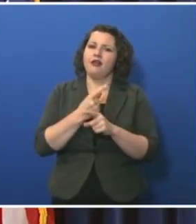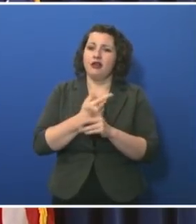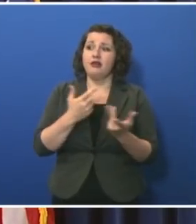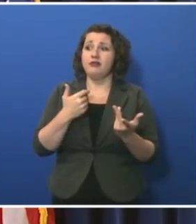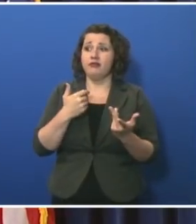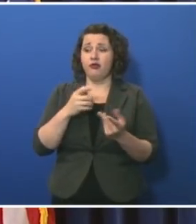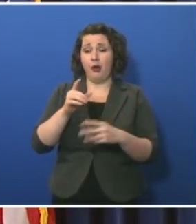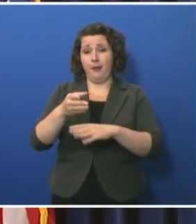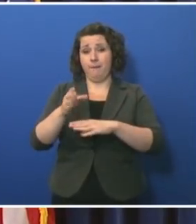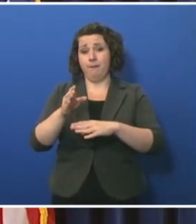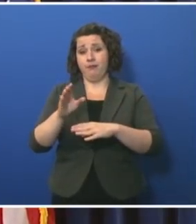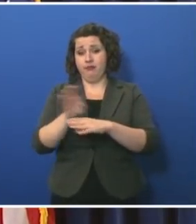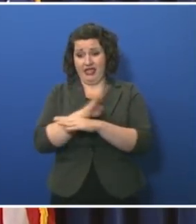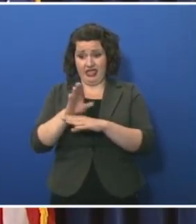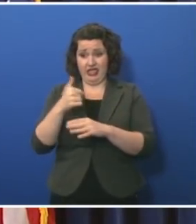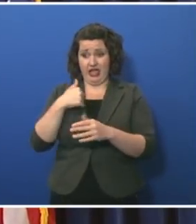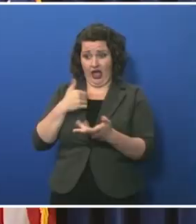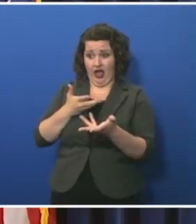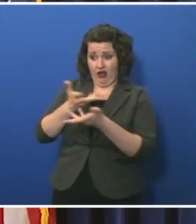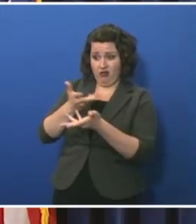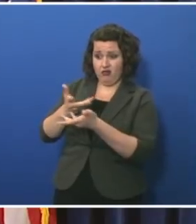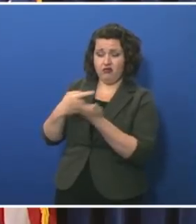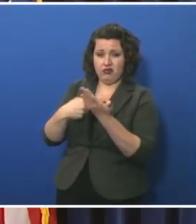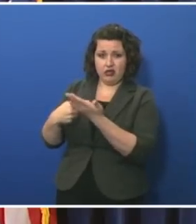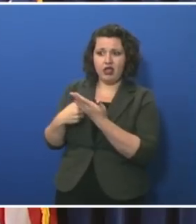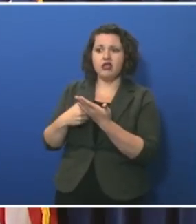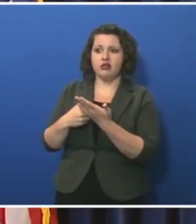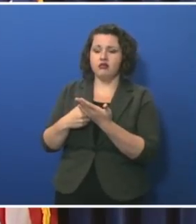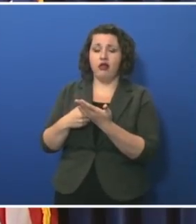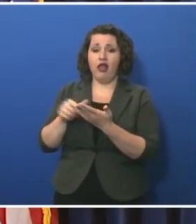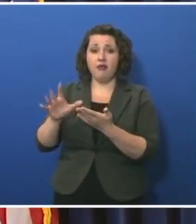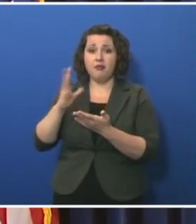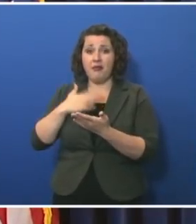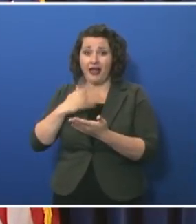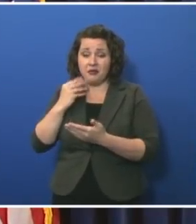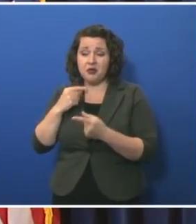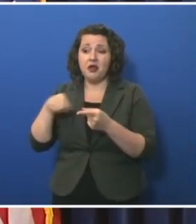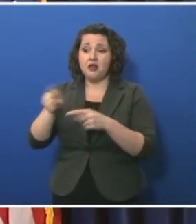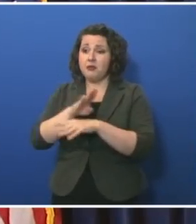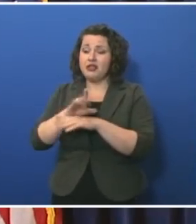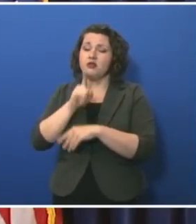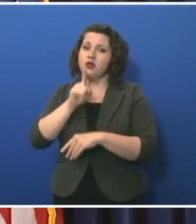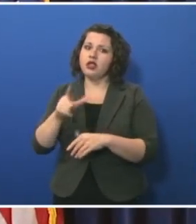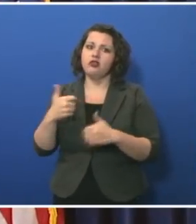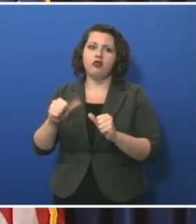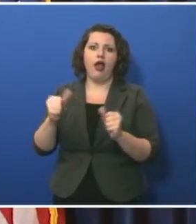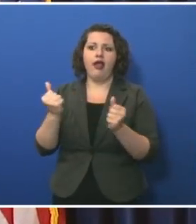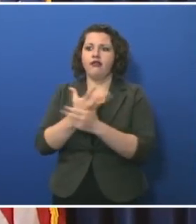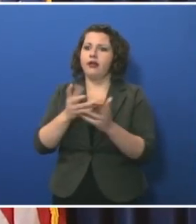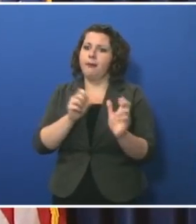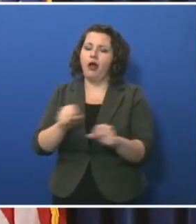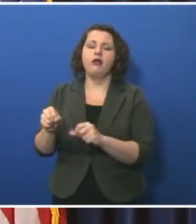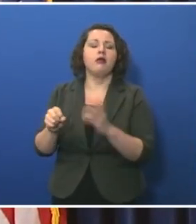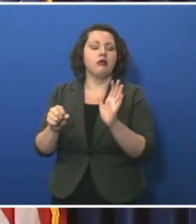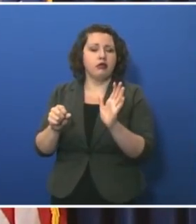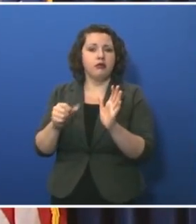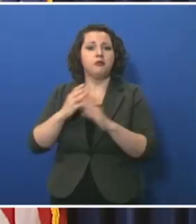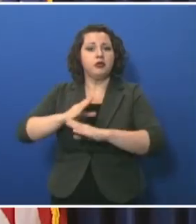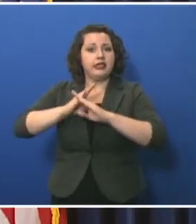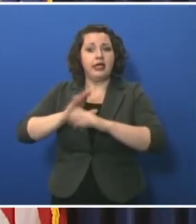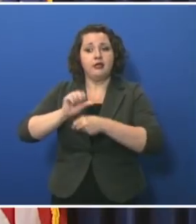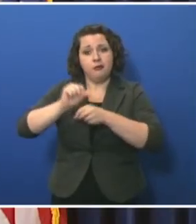from businesses that I've worked with, that they have gone above and beyond to do everything that they can to not only protect